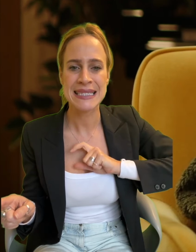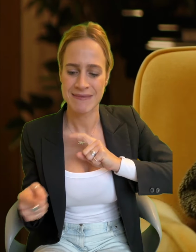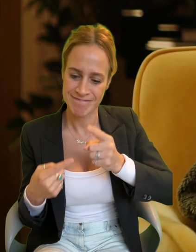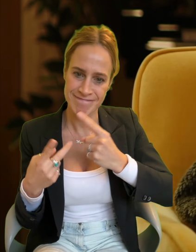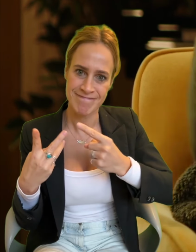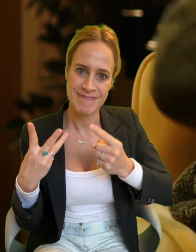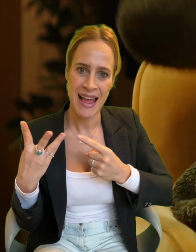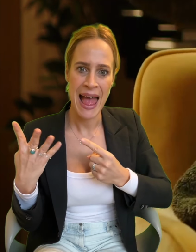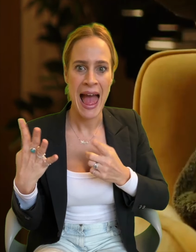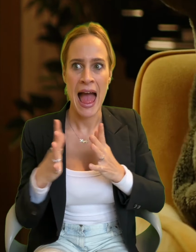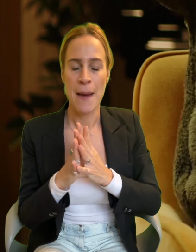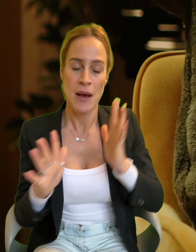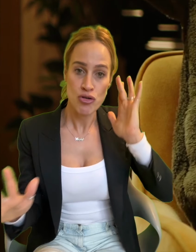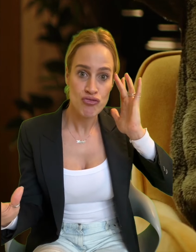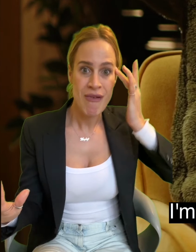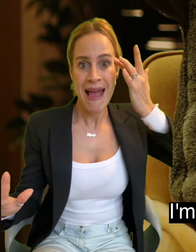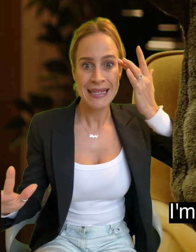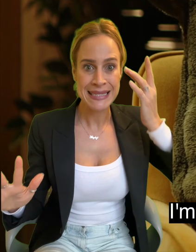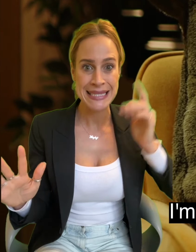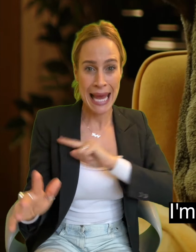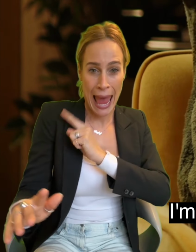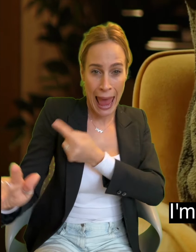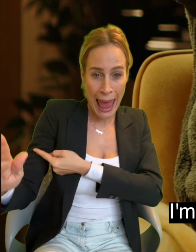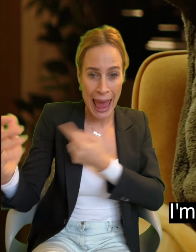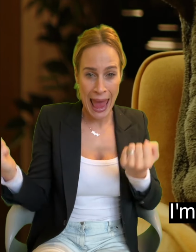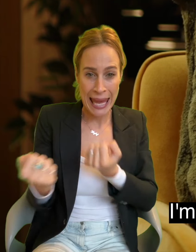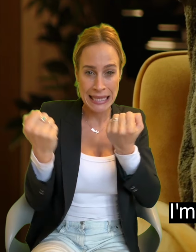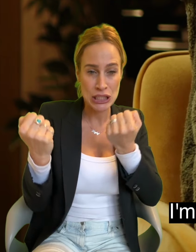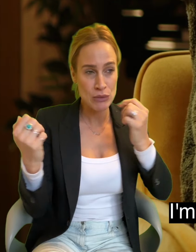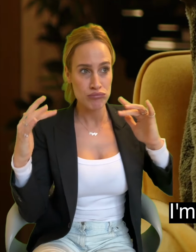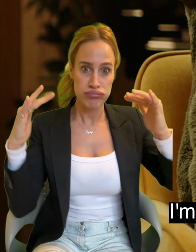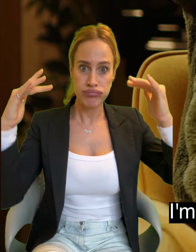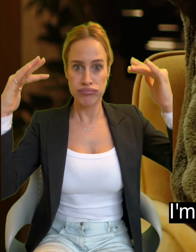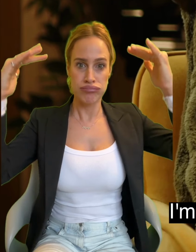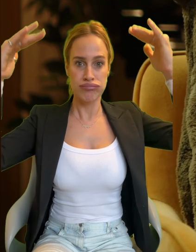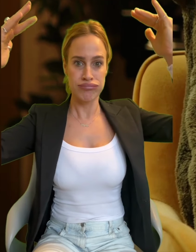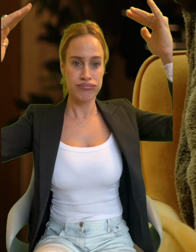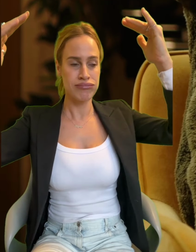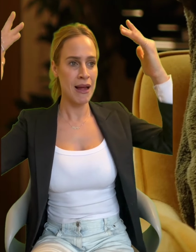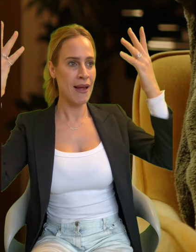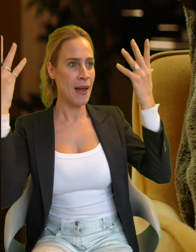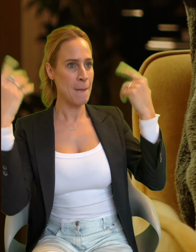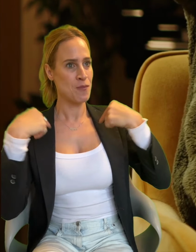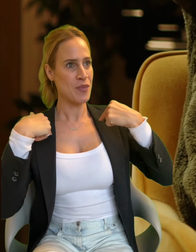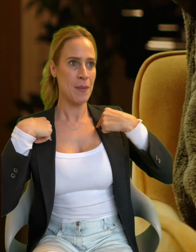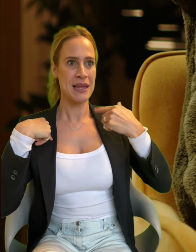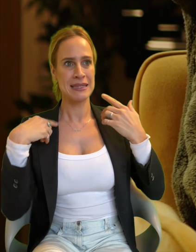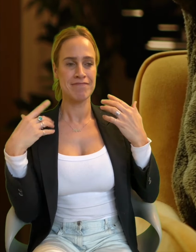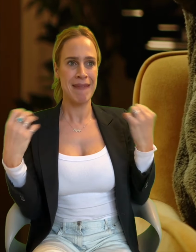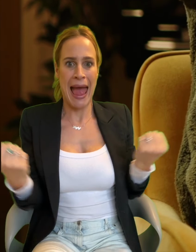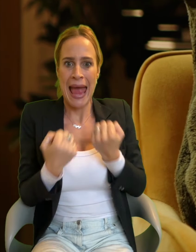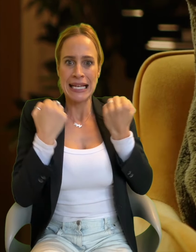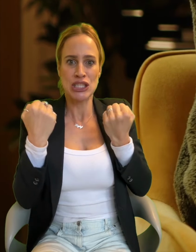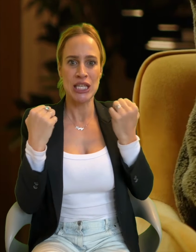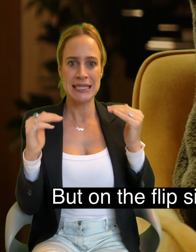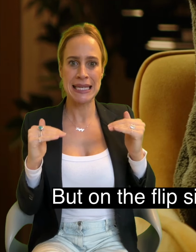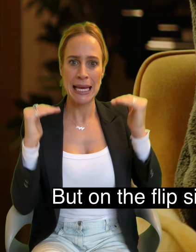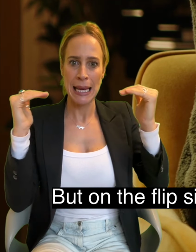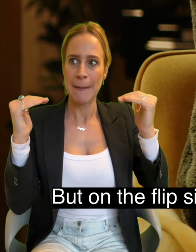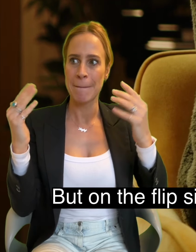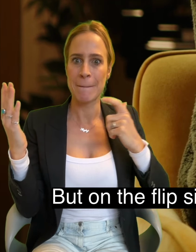be. My energy is nuts, so people know me for being this energetic person, which is naturally